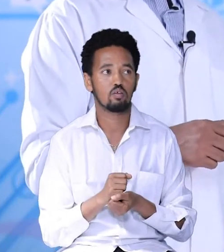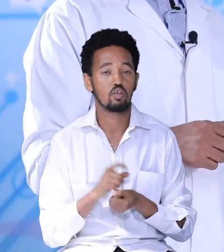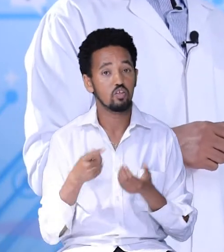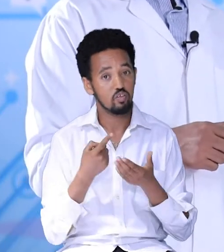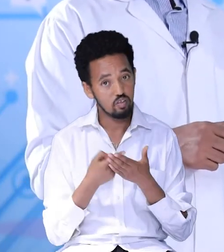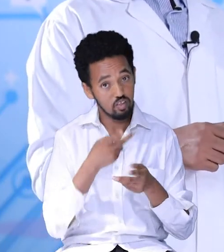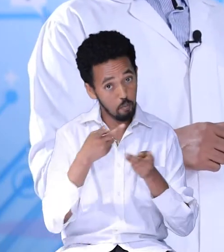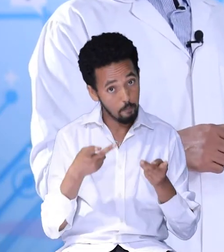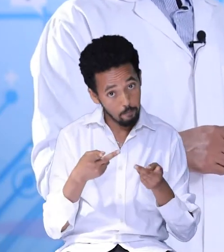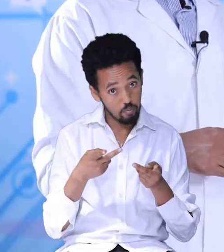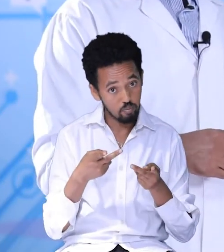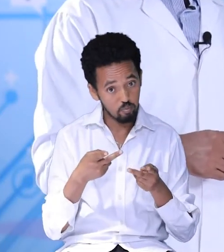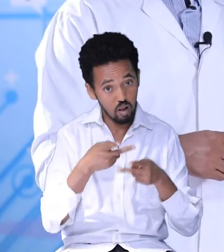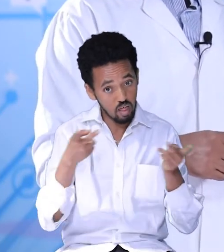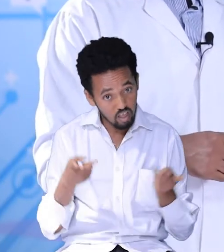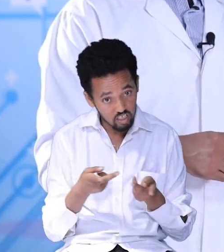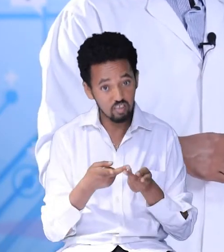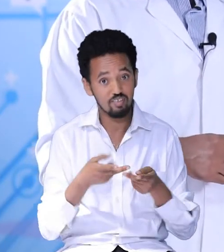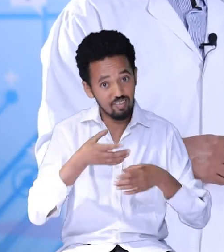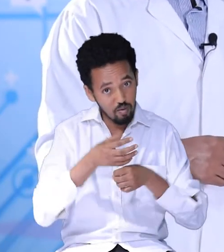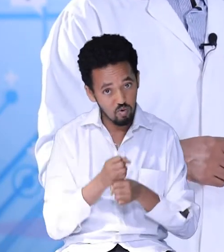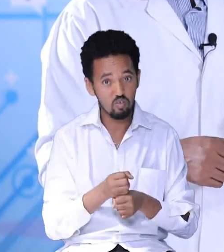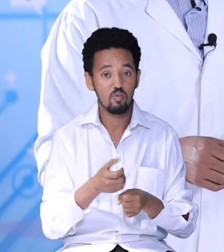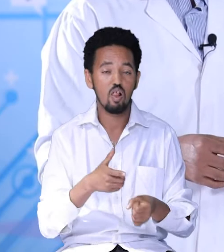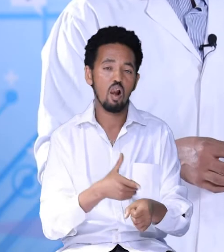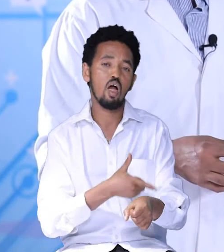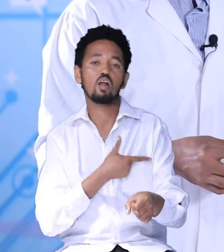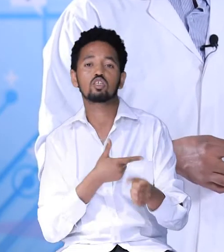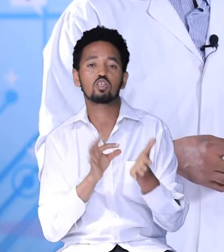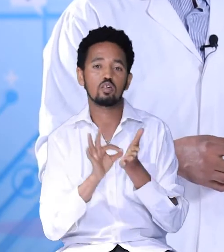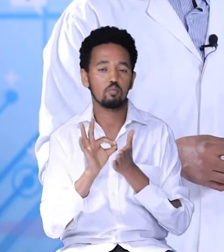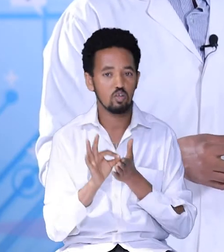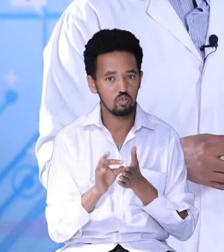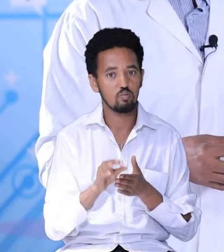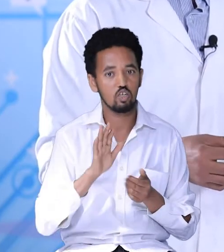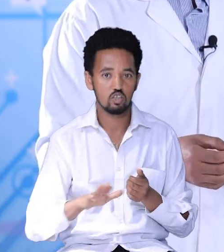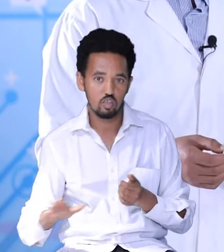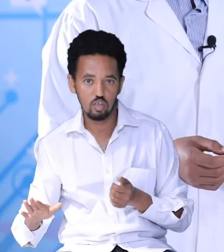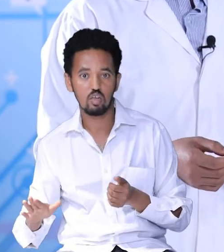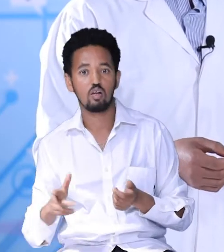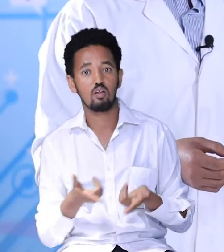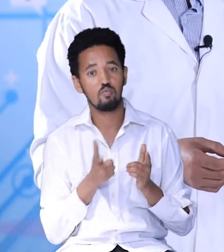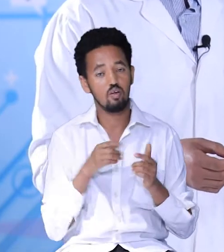This plays a great role in the amount of large number of children in their parents.